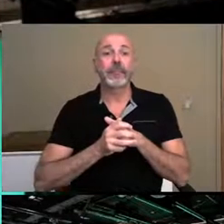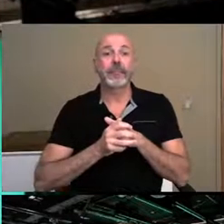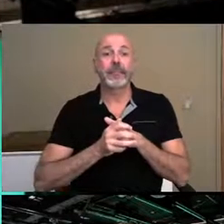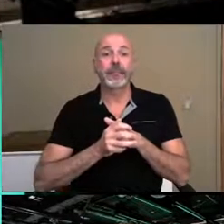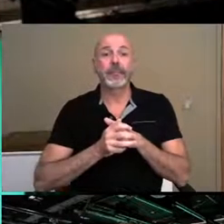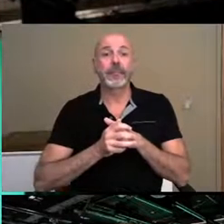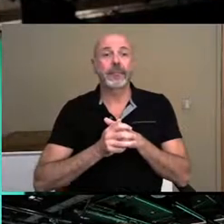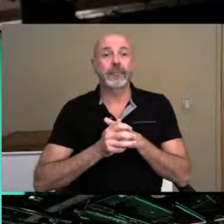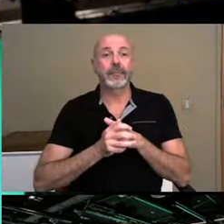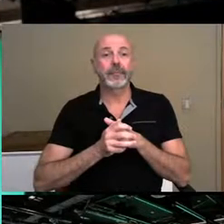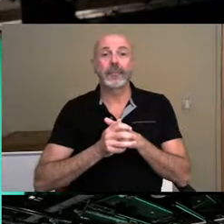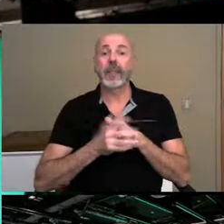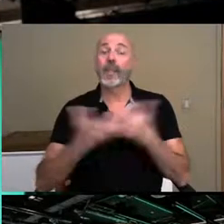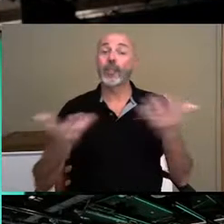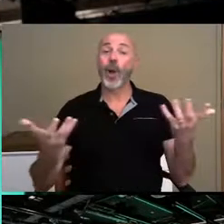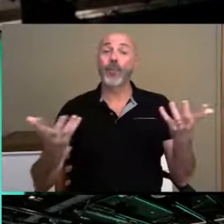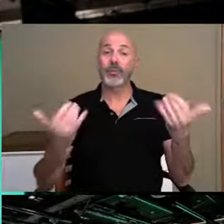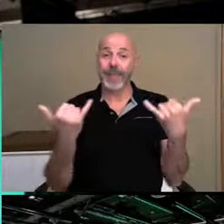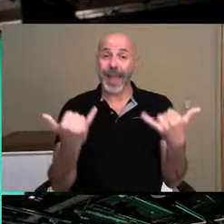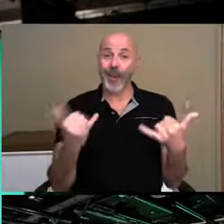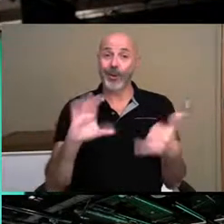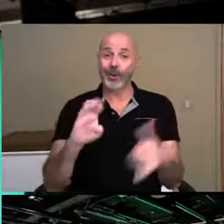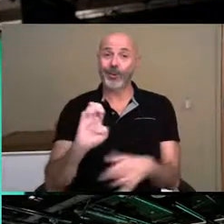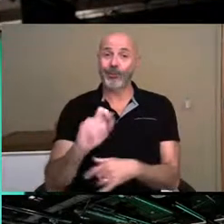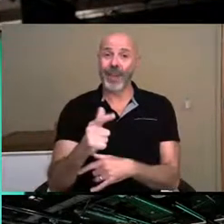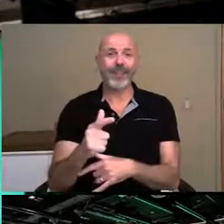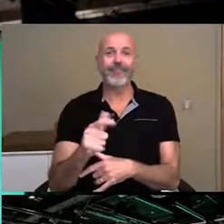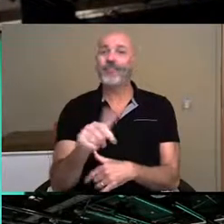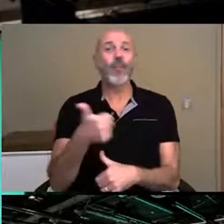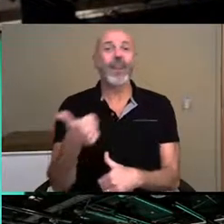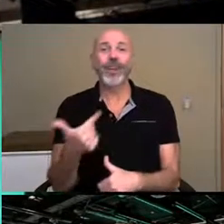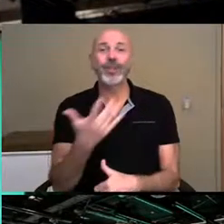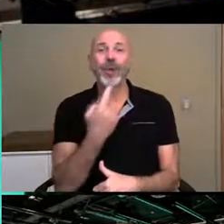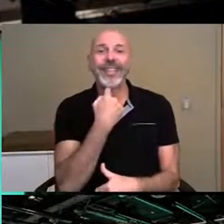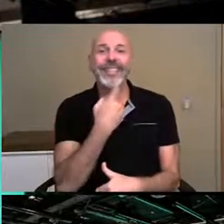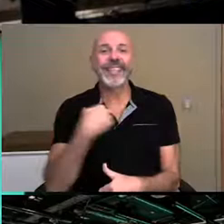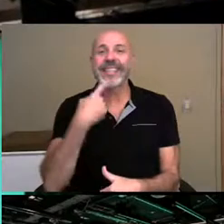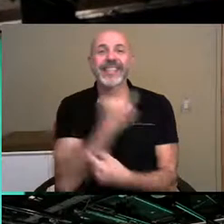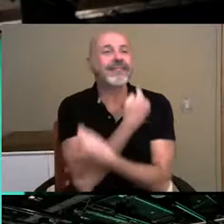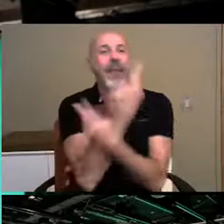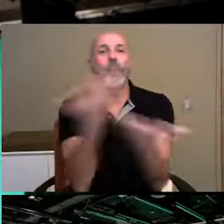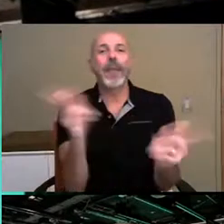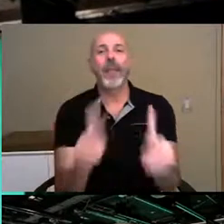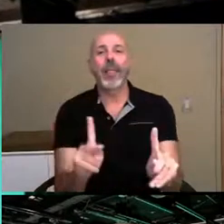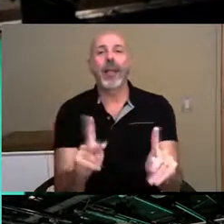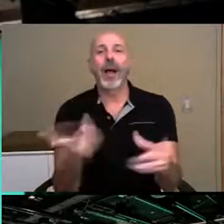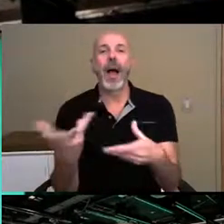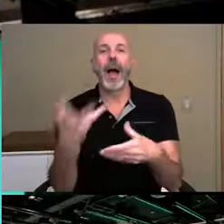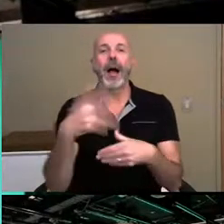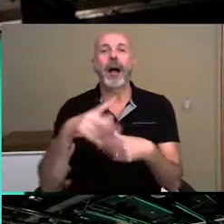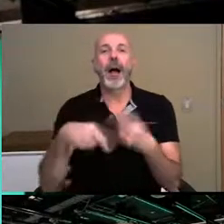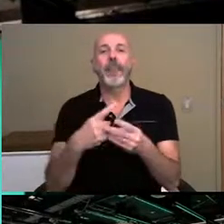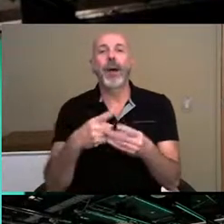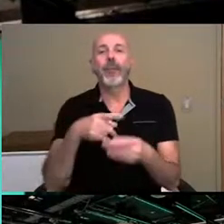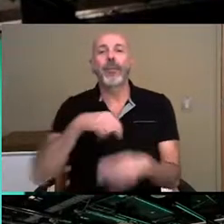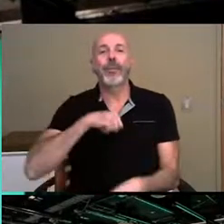that said, Craig, what else would you like to say specifically about the Pride Run